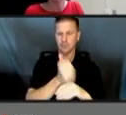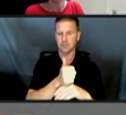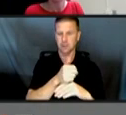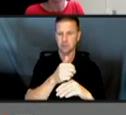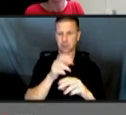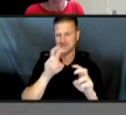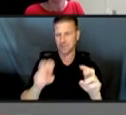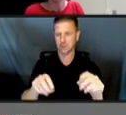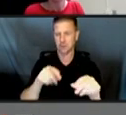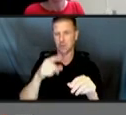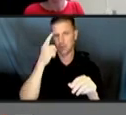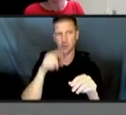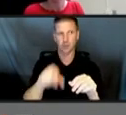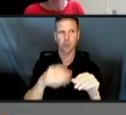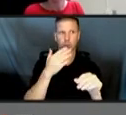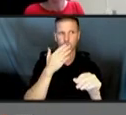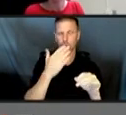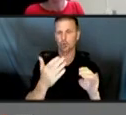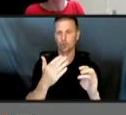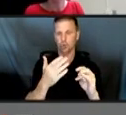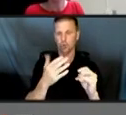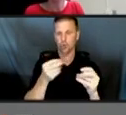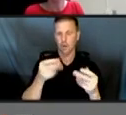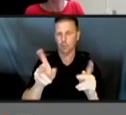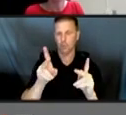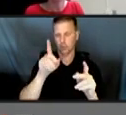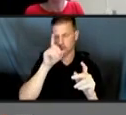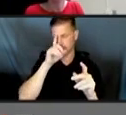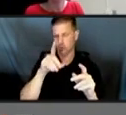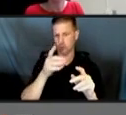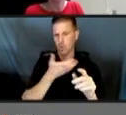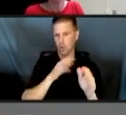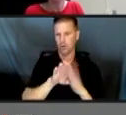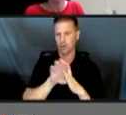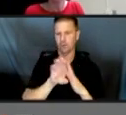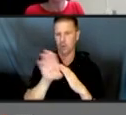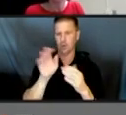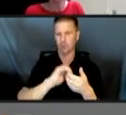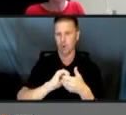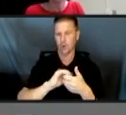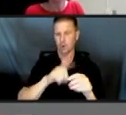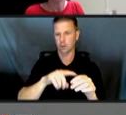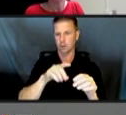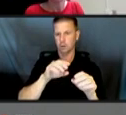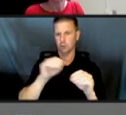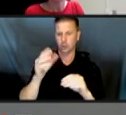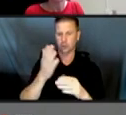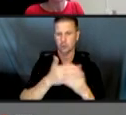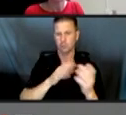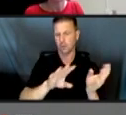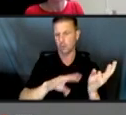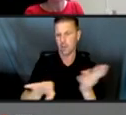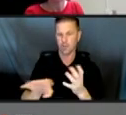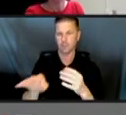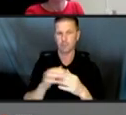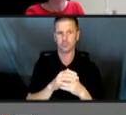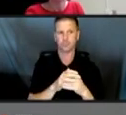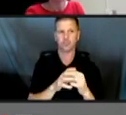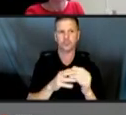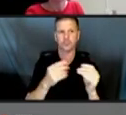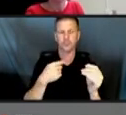would be a very good opportunity for our development partners to be able to move some of their pipelines along. So